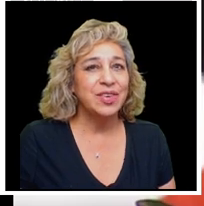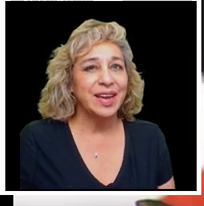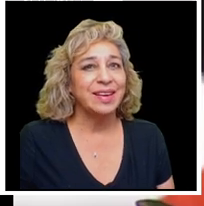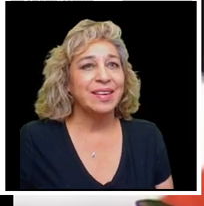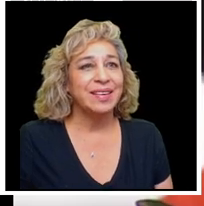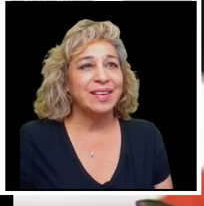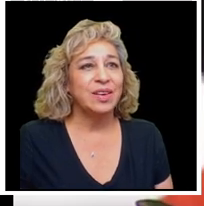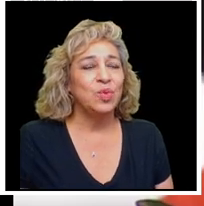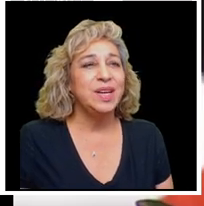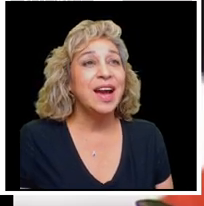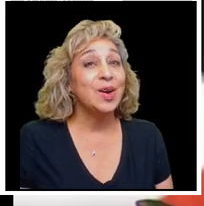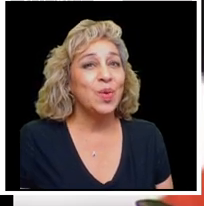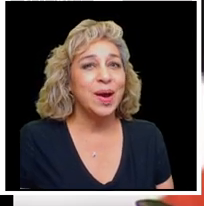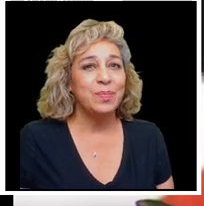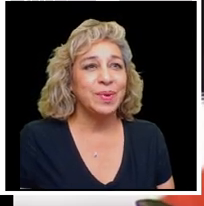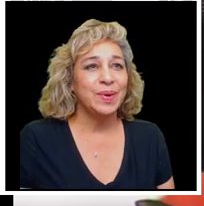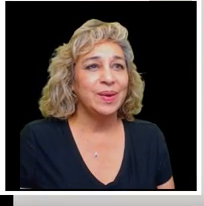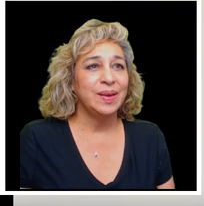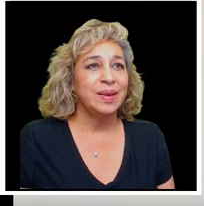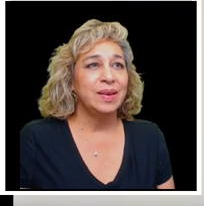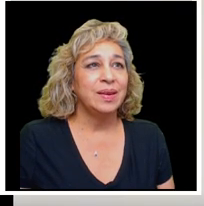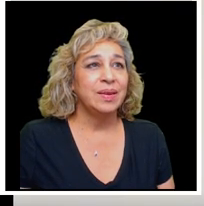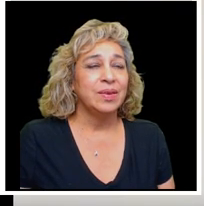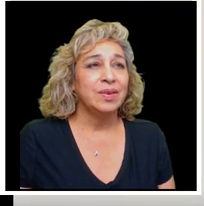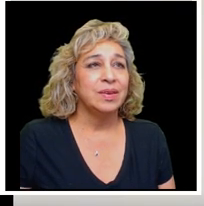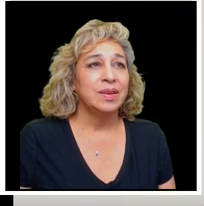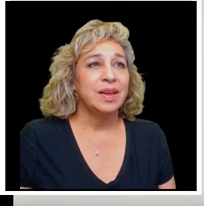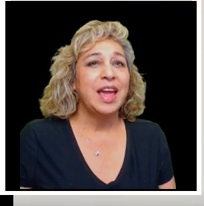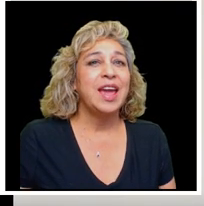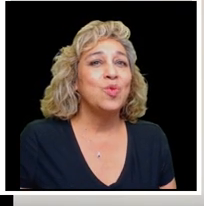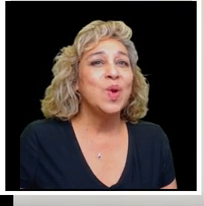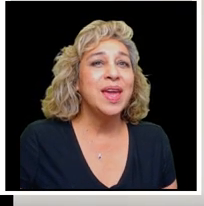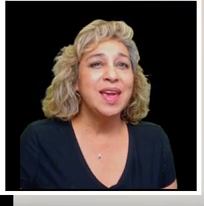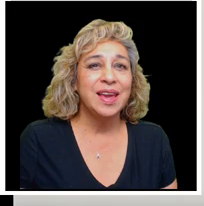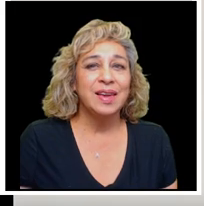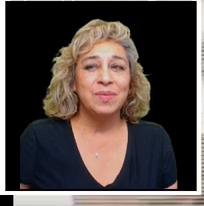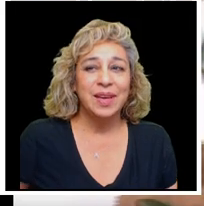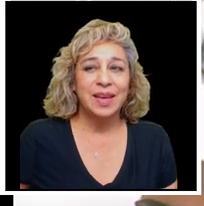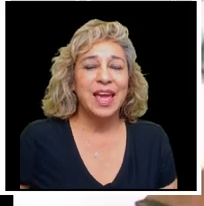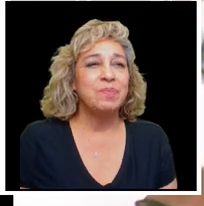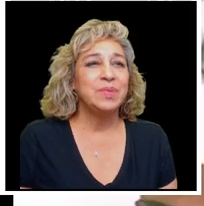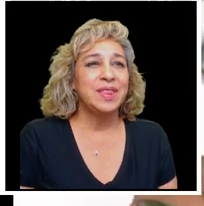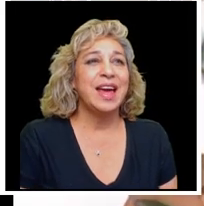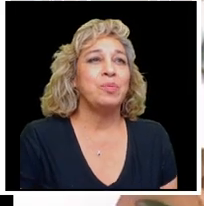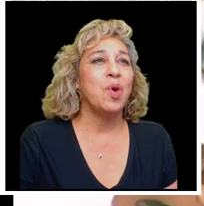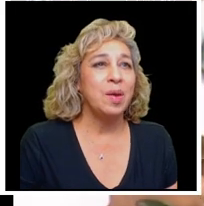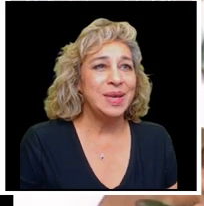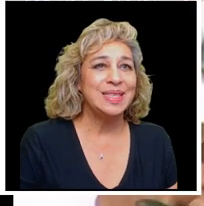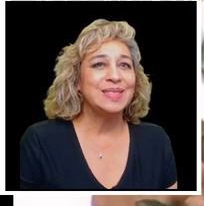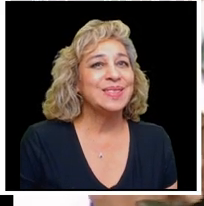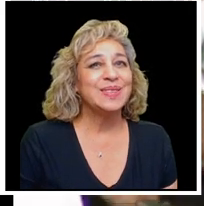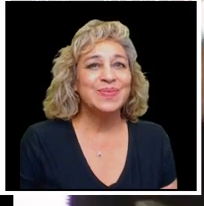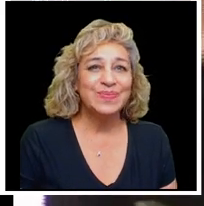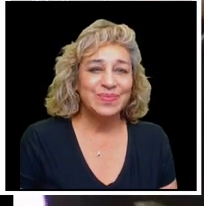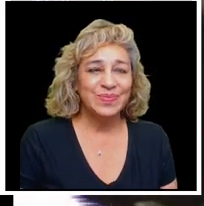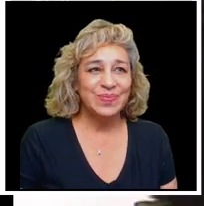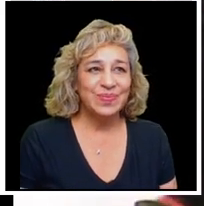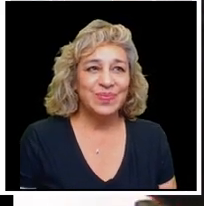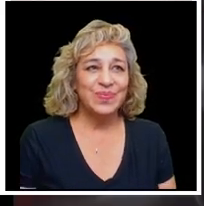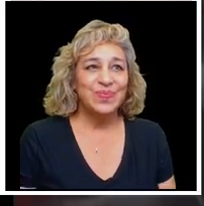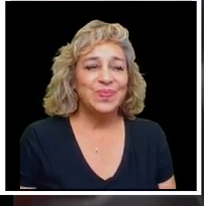electric would not go up and we kept that promise